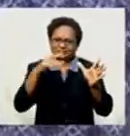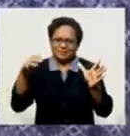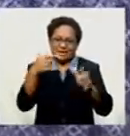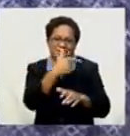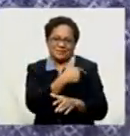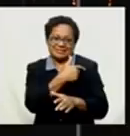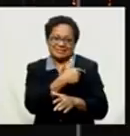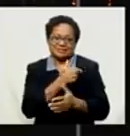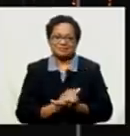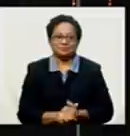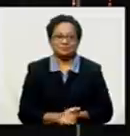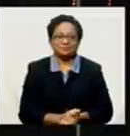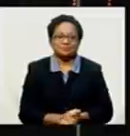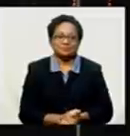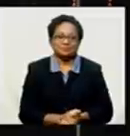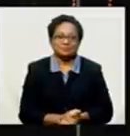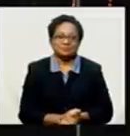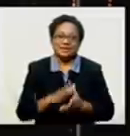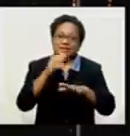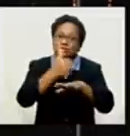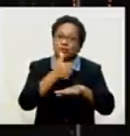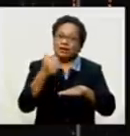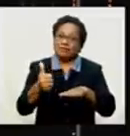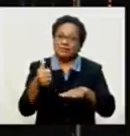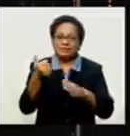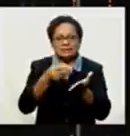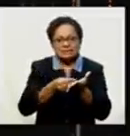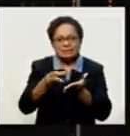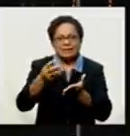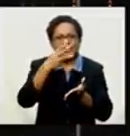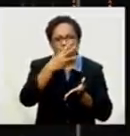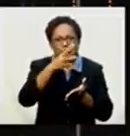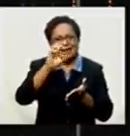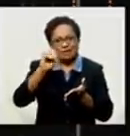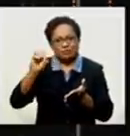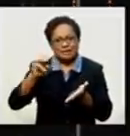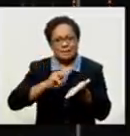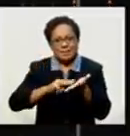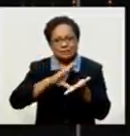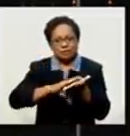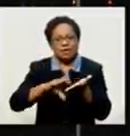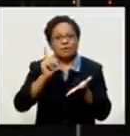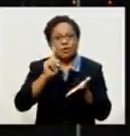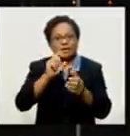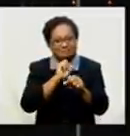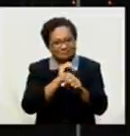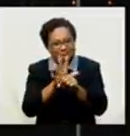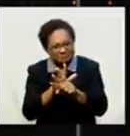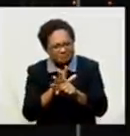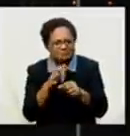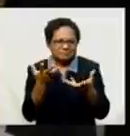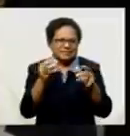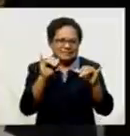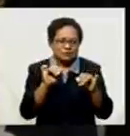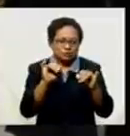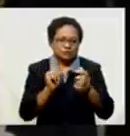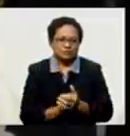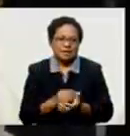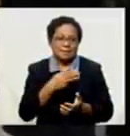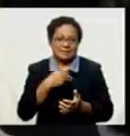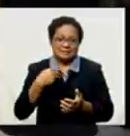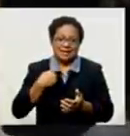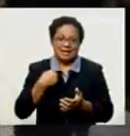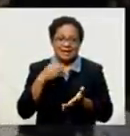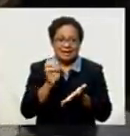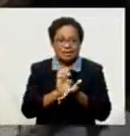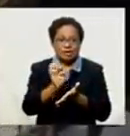Rees, FBC News. The government has spent $300 million directly on COVID-19 related matters. Minister for Economy